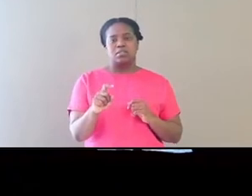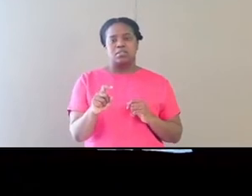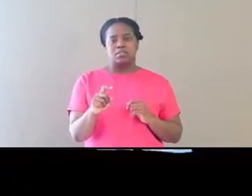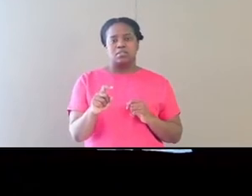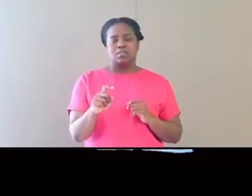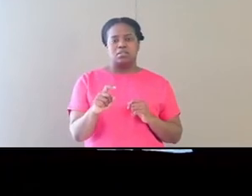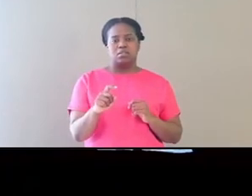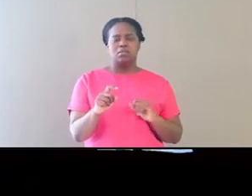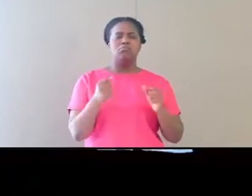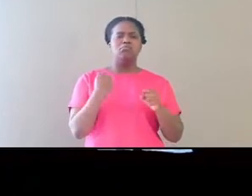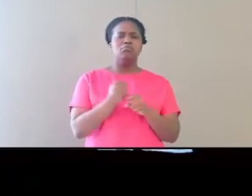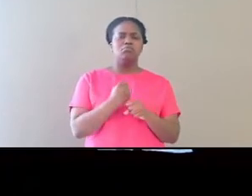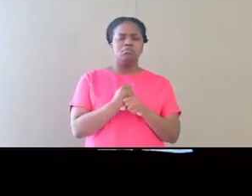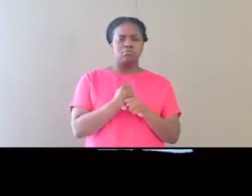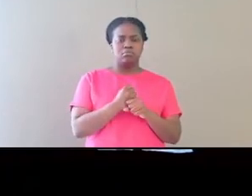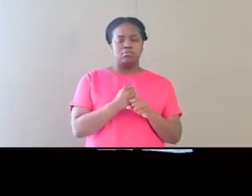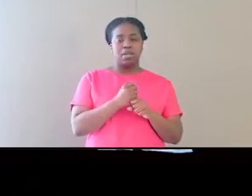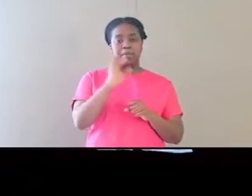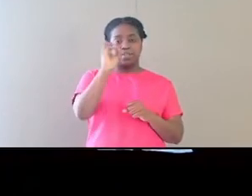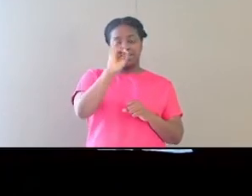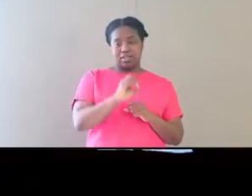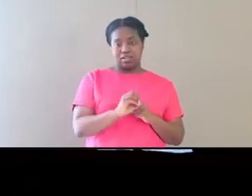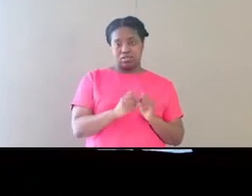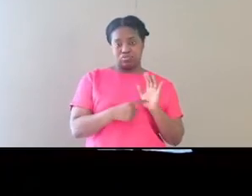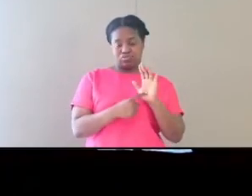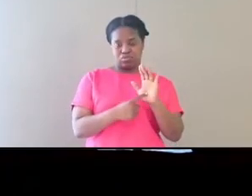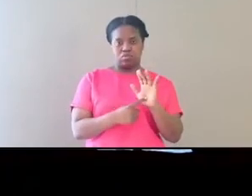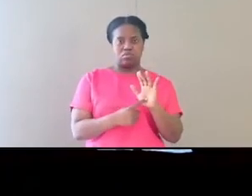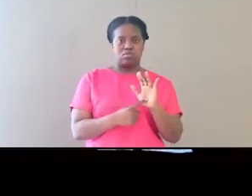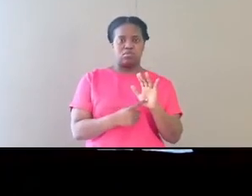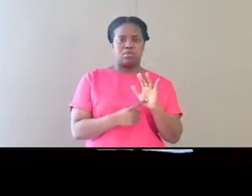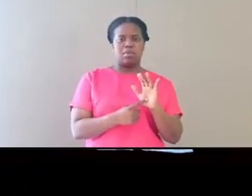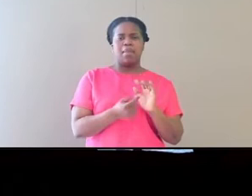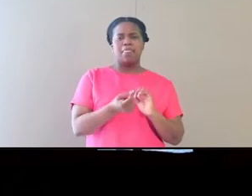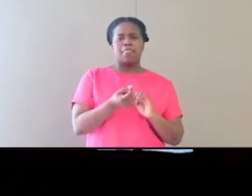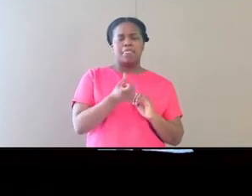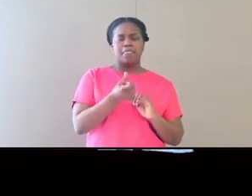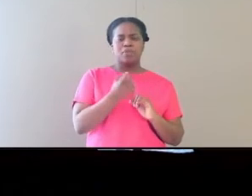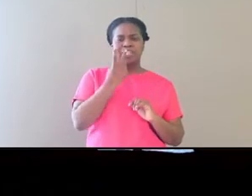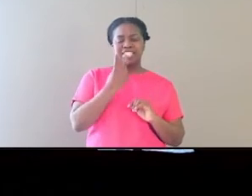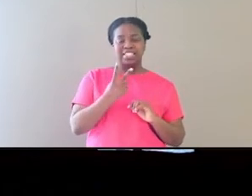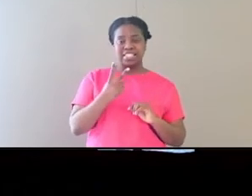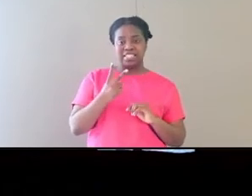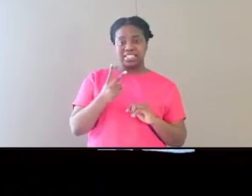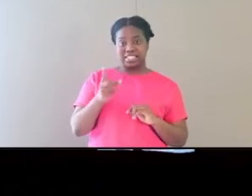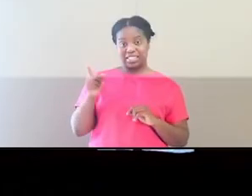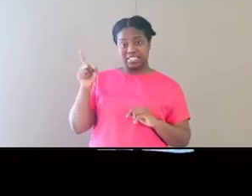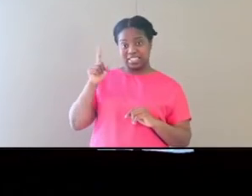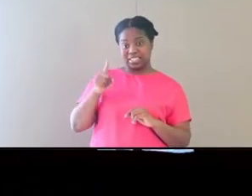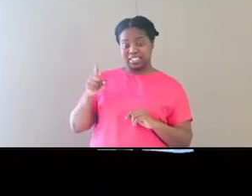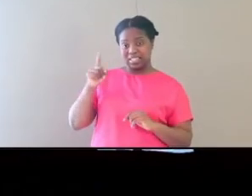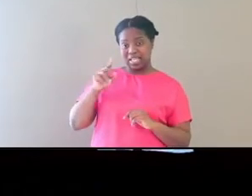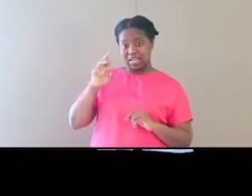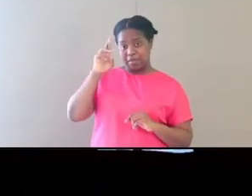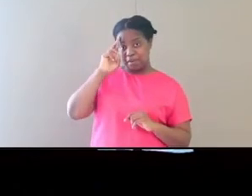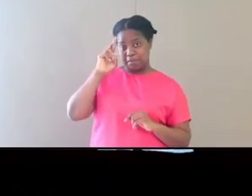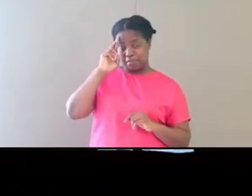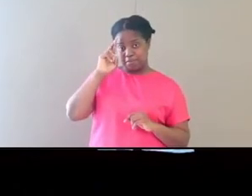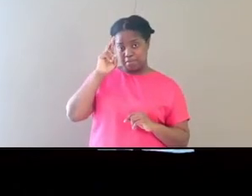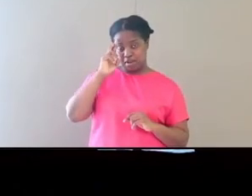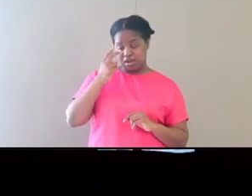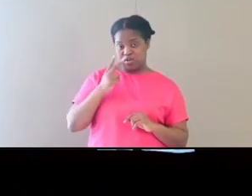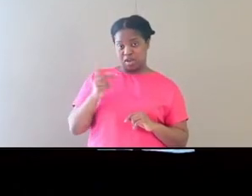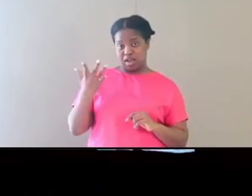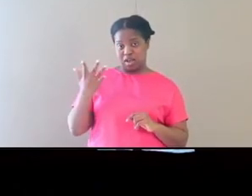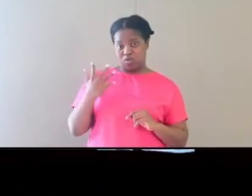substantially in percentage terms, but only to a tiny bit because as you can see, and here's, remember what the income distribution looks like